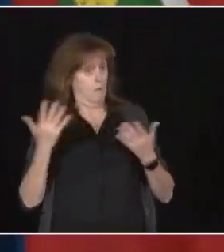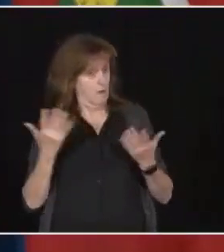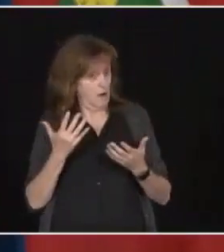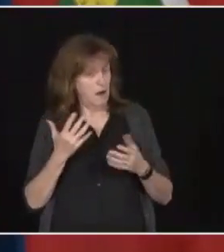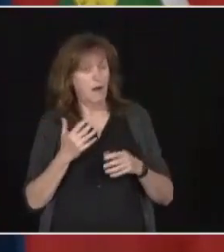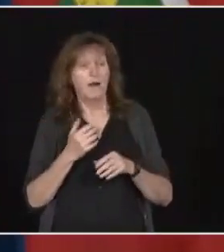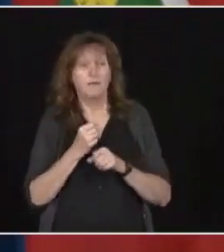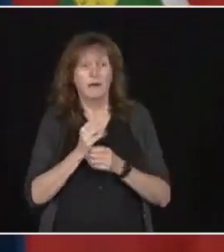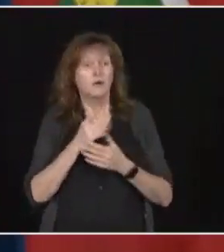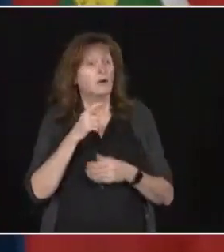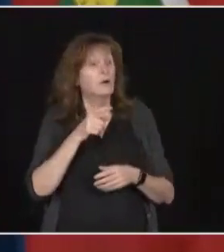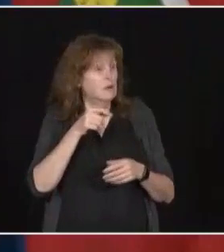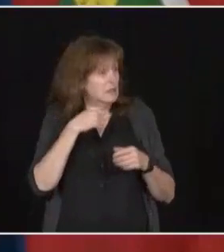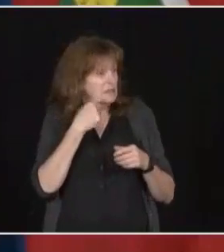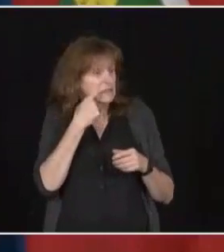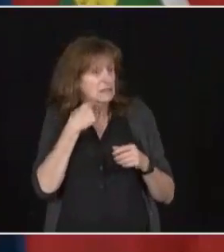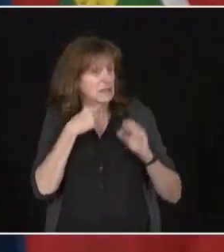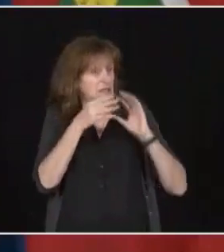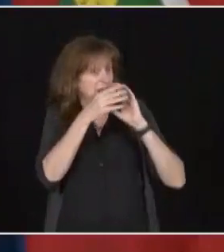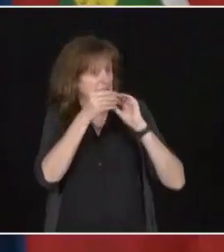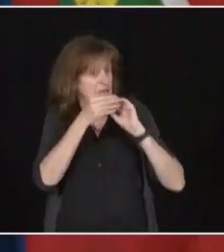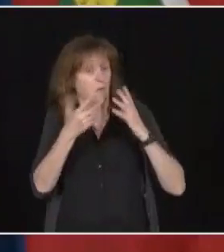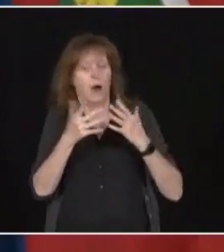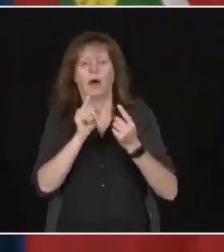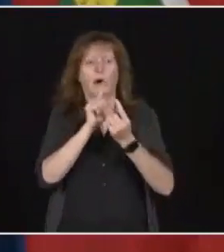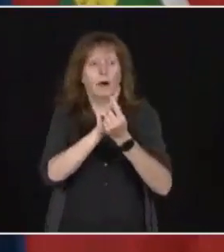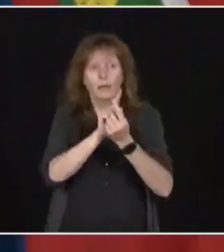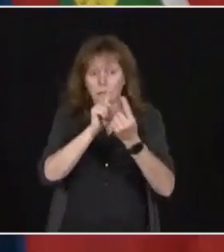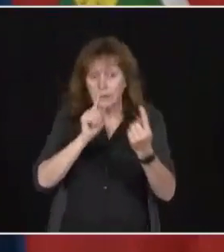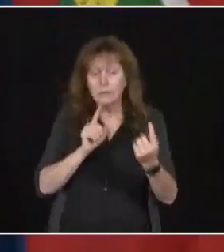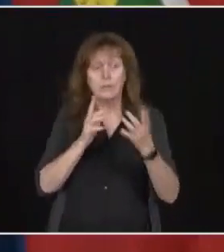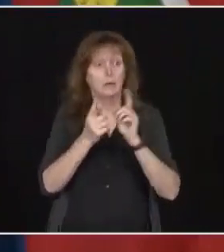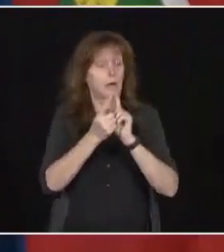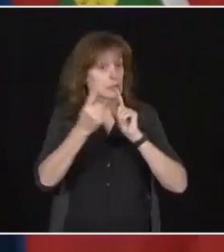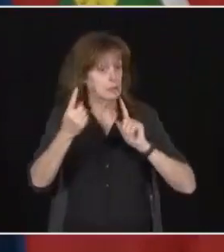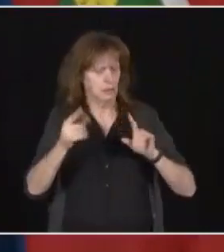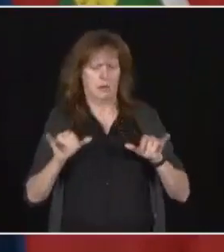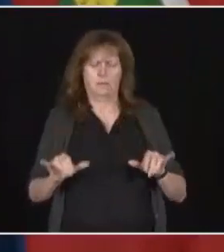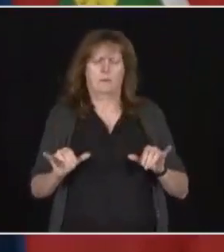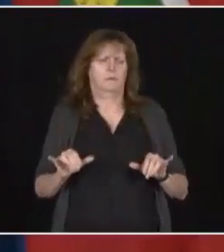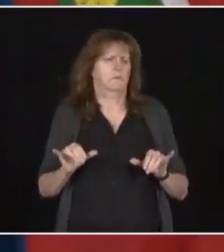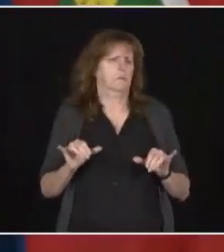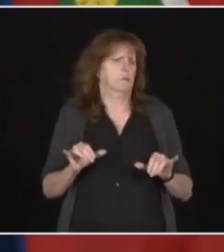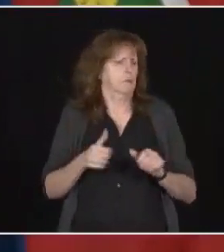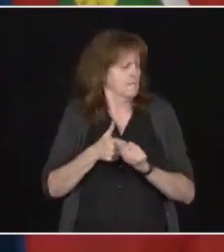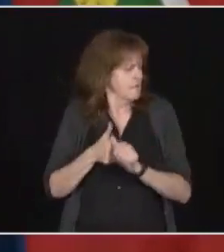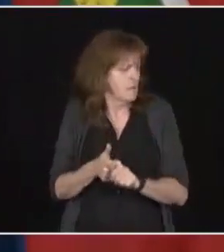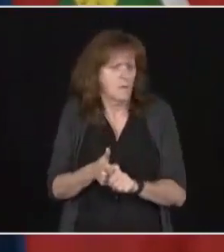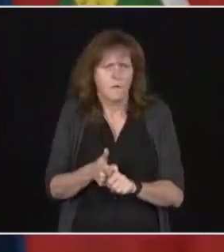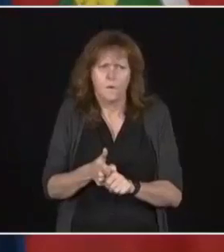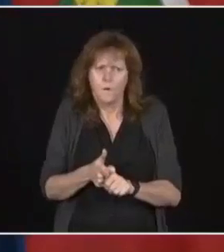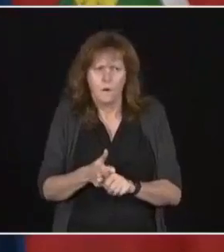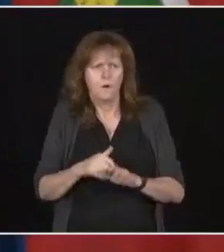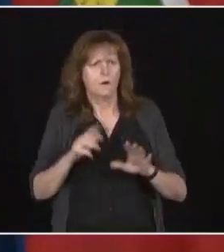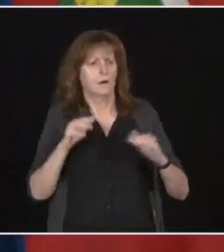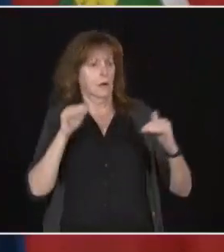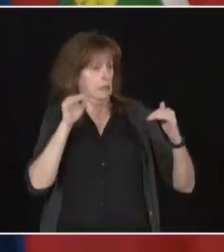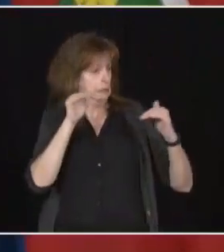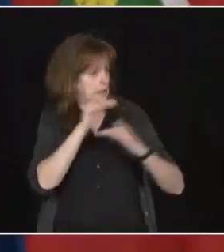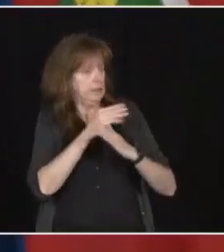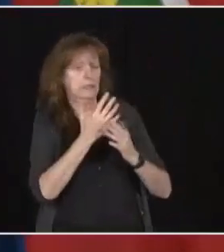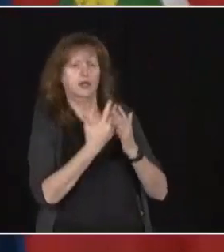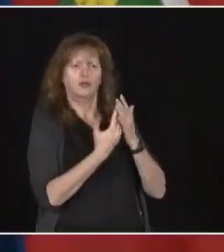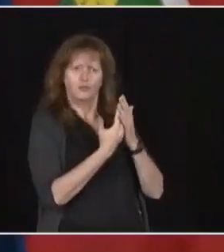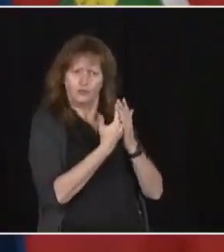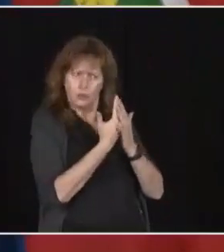since the start in terms of social distancing of a minimum of 2 meters are going to be in place. So there will be screening measures at the door of every institution to